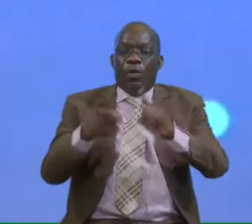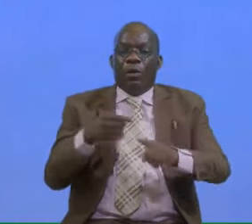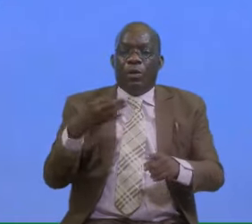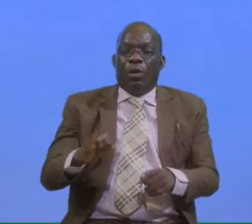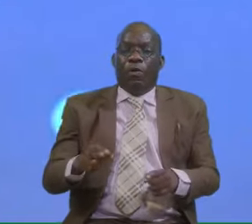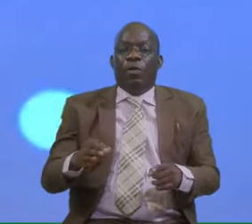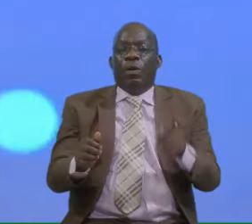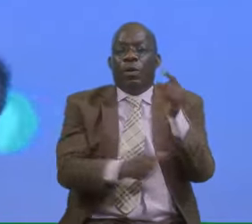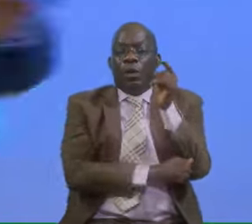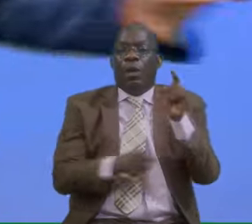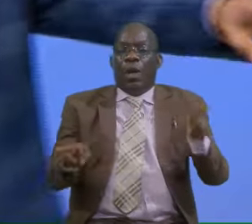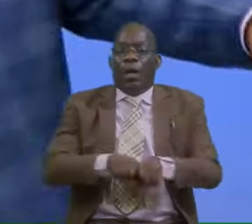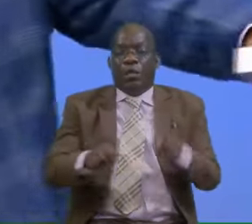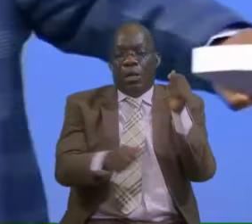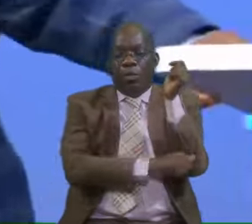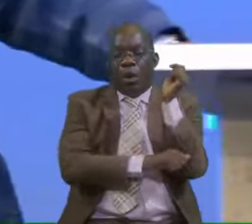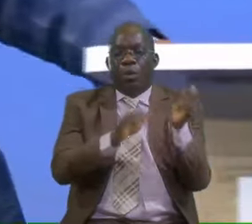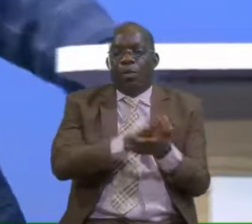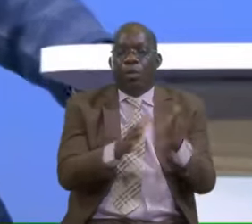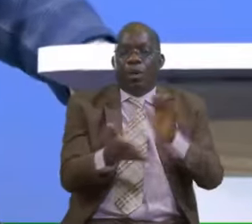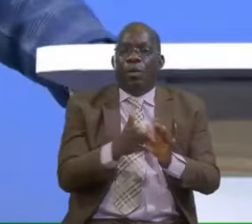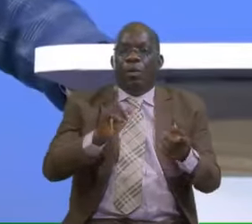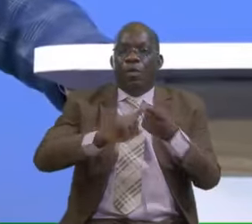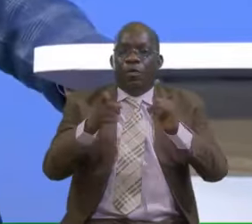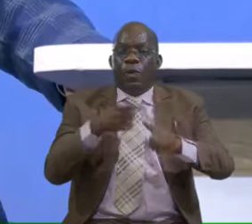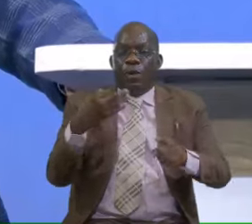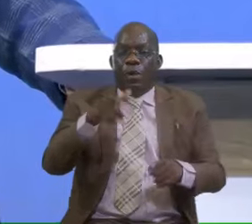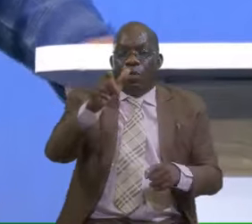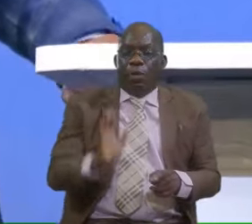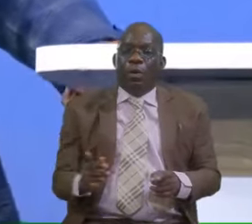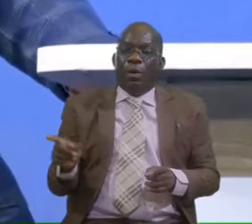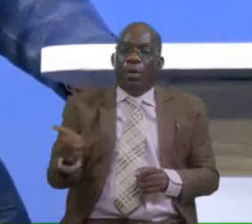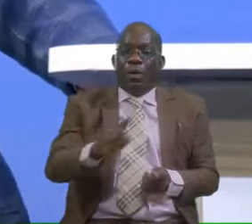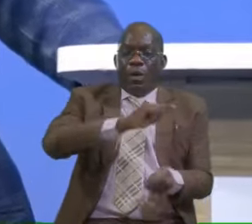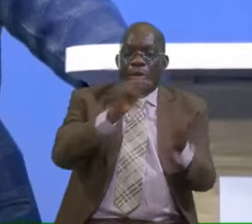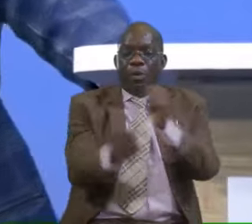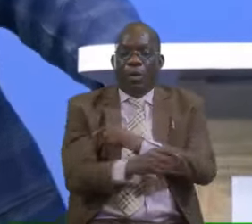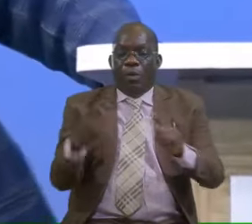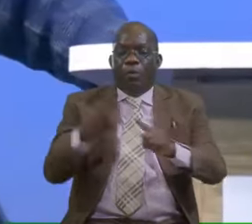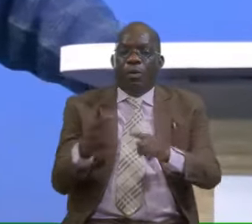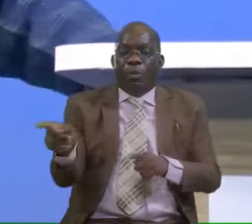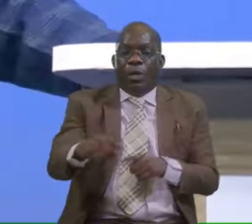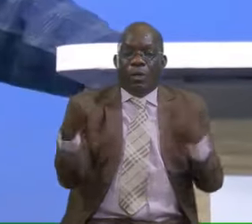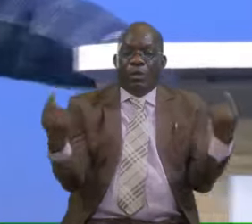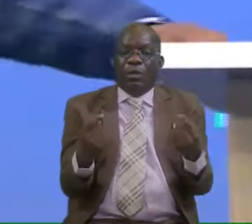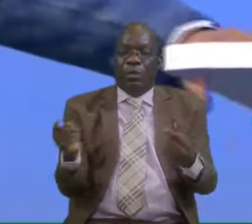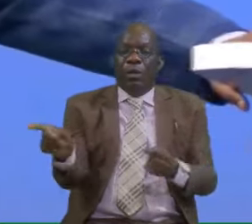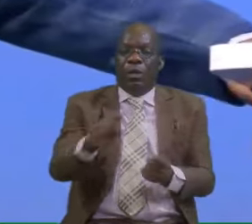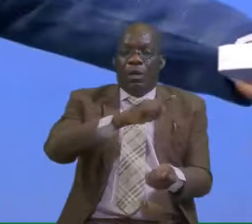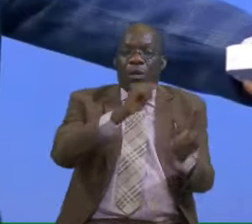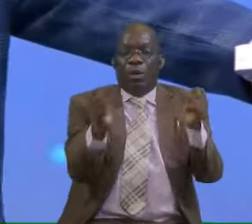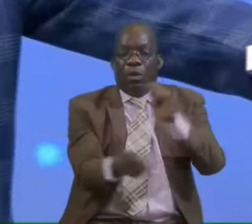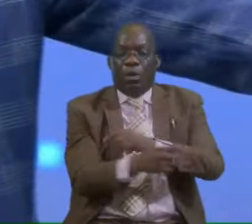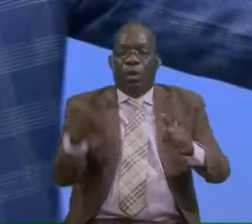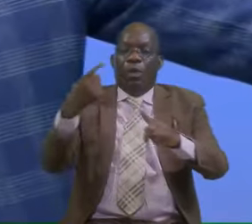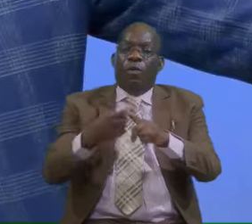became the friend of God. And they turned from their sin, and they turned from their evil, and they